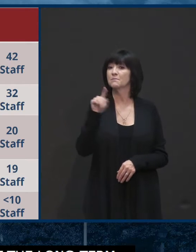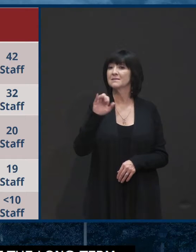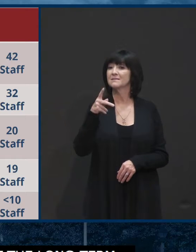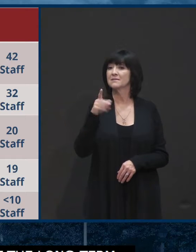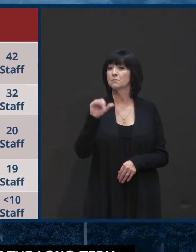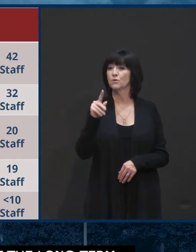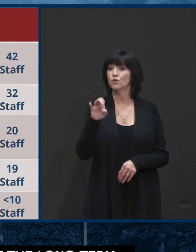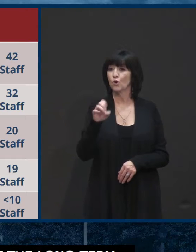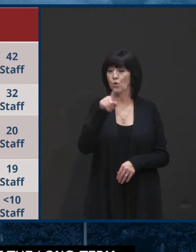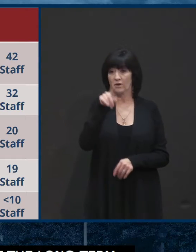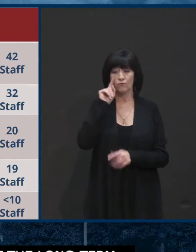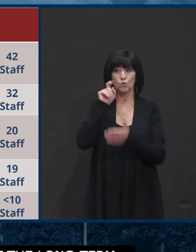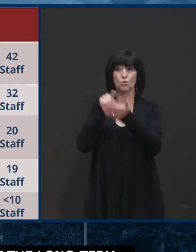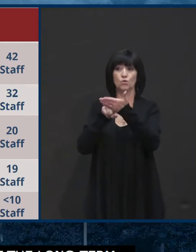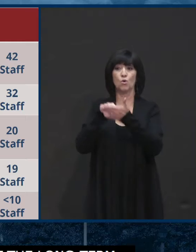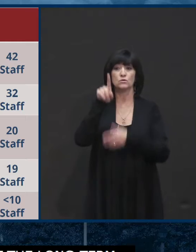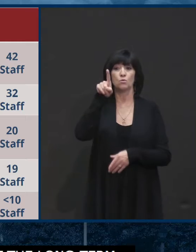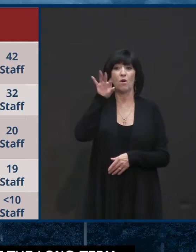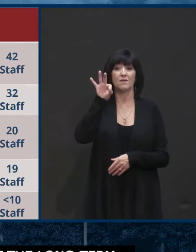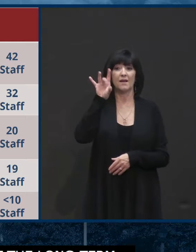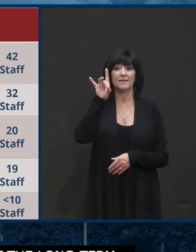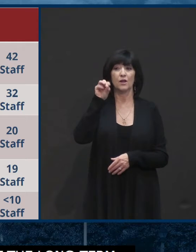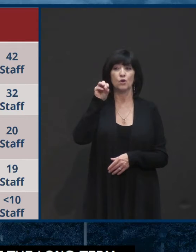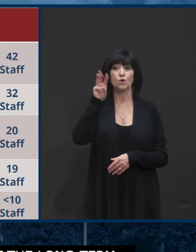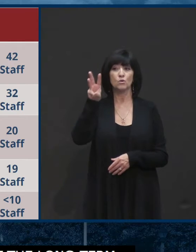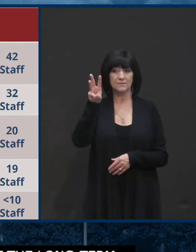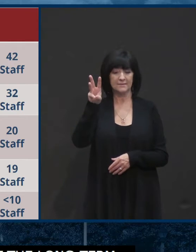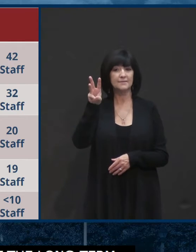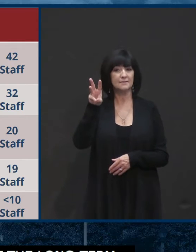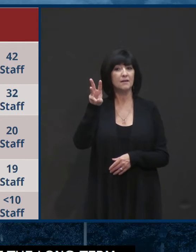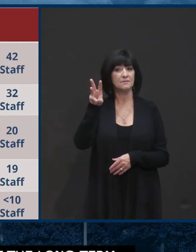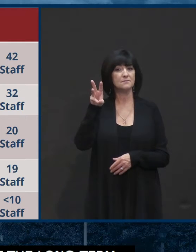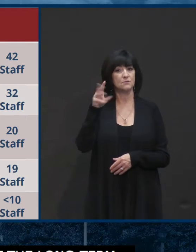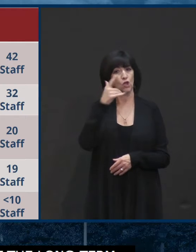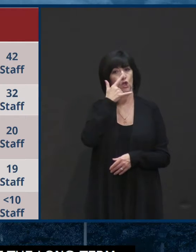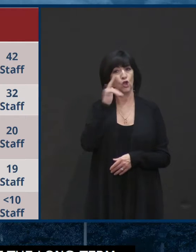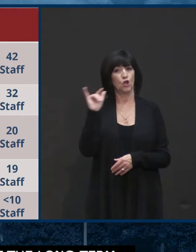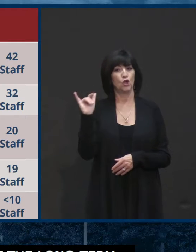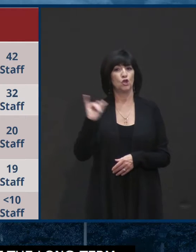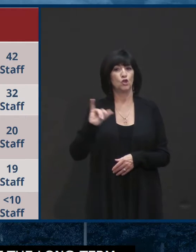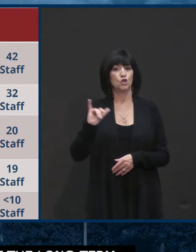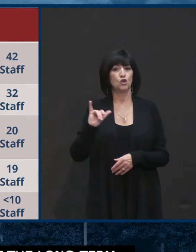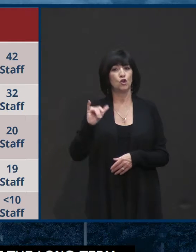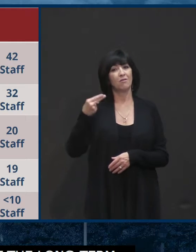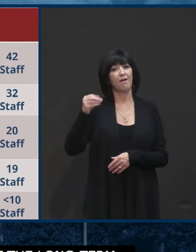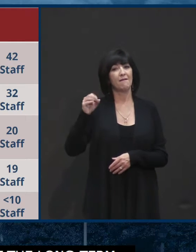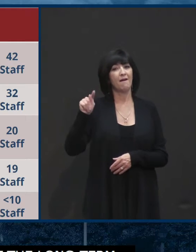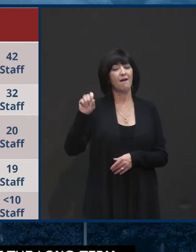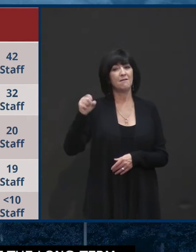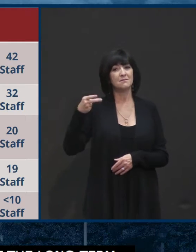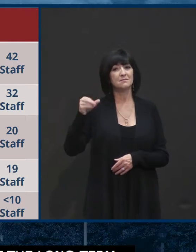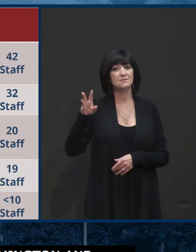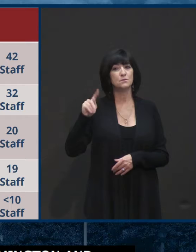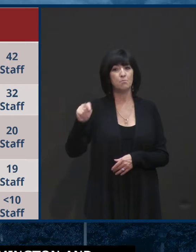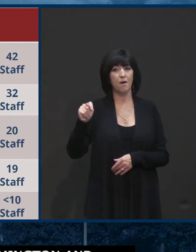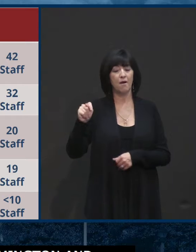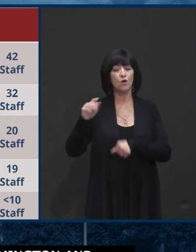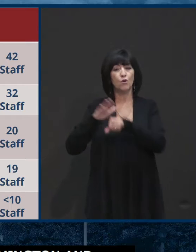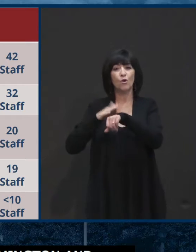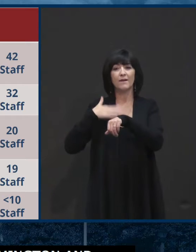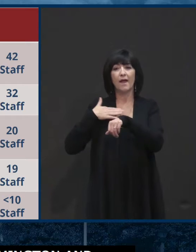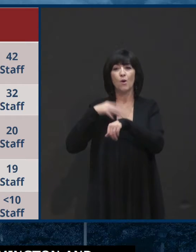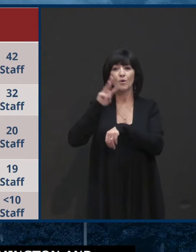19806 as what might look like a hotspot on at times on our